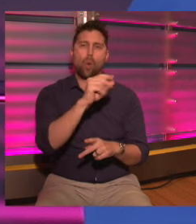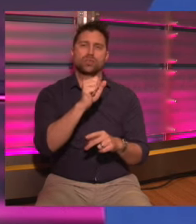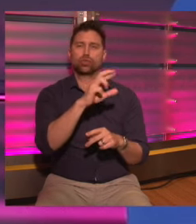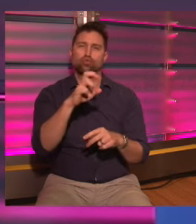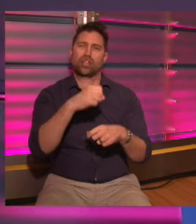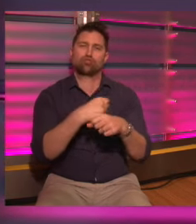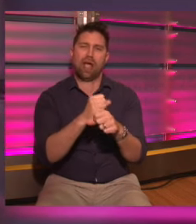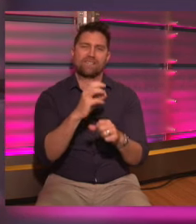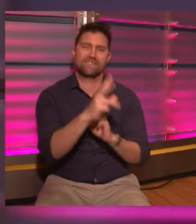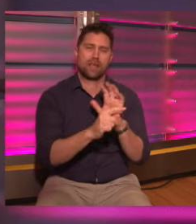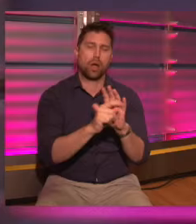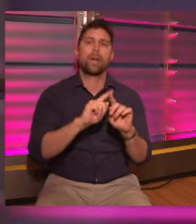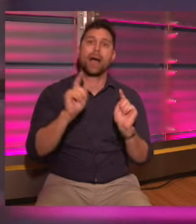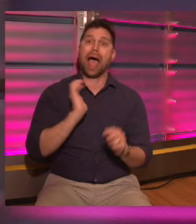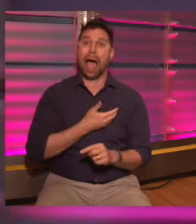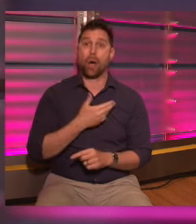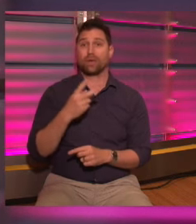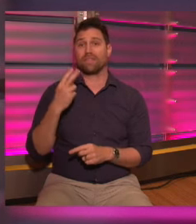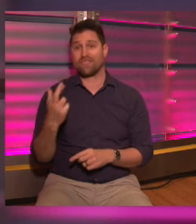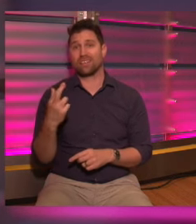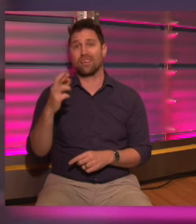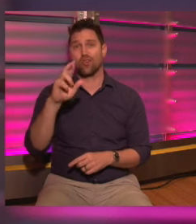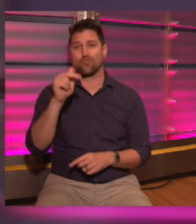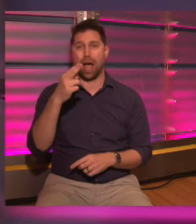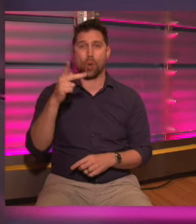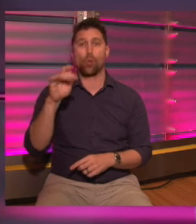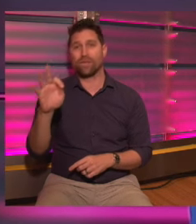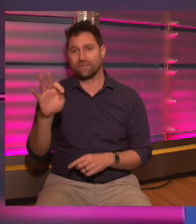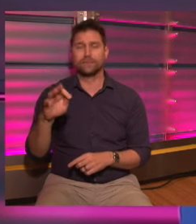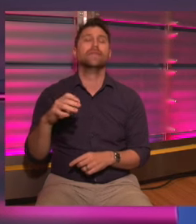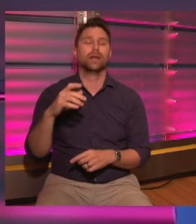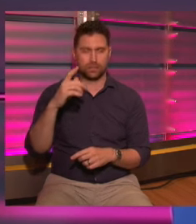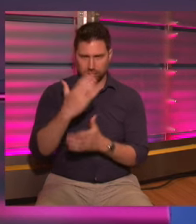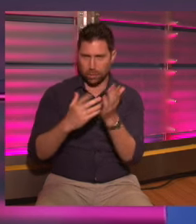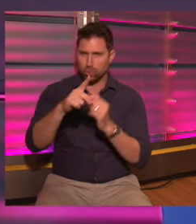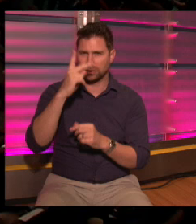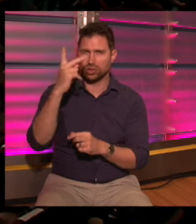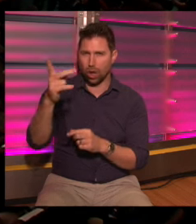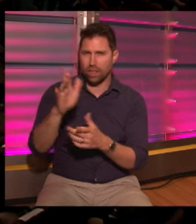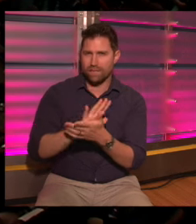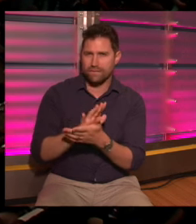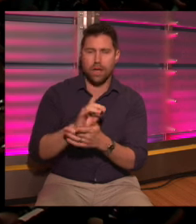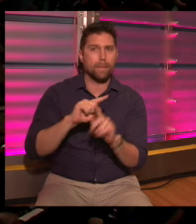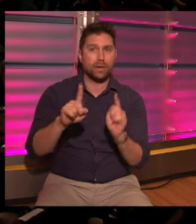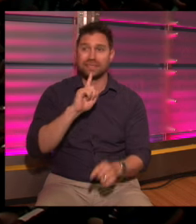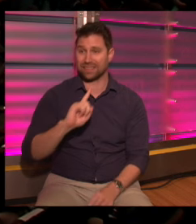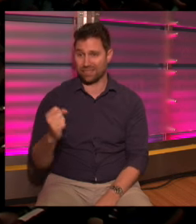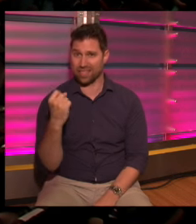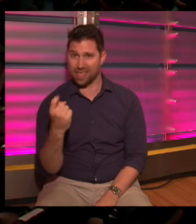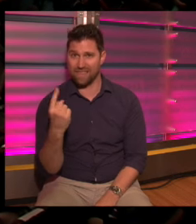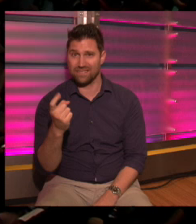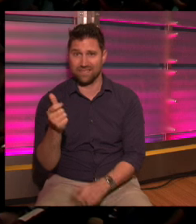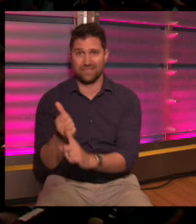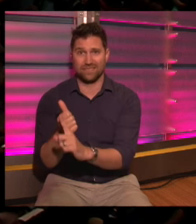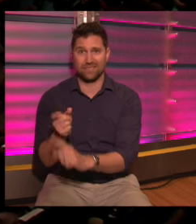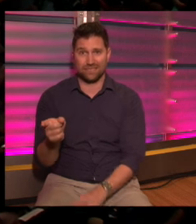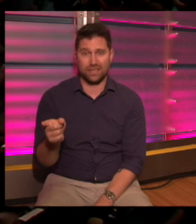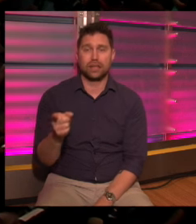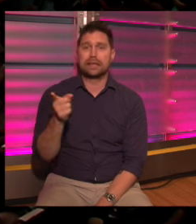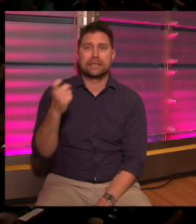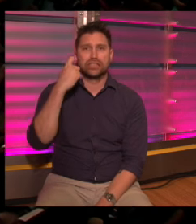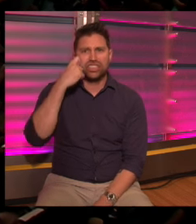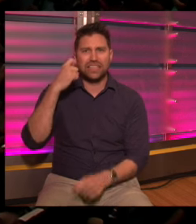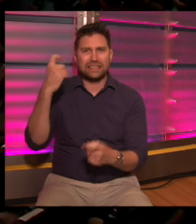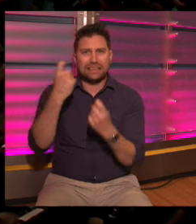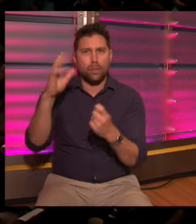this is our little buddy Raouf, and some of you guys got to see him in the film, but he's an 11-year-old, and he just